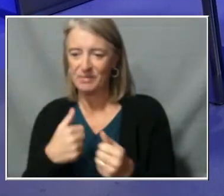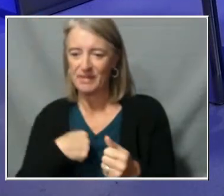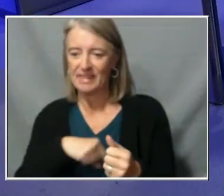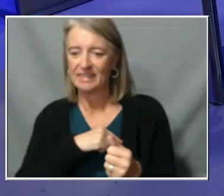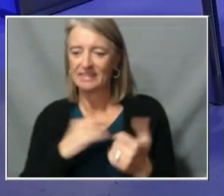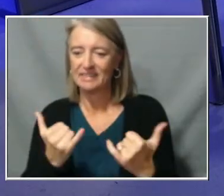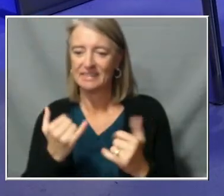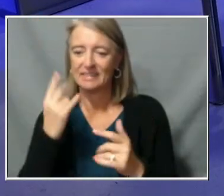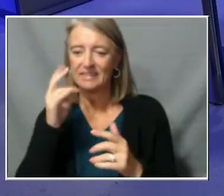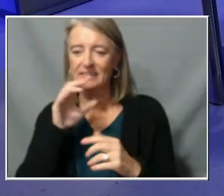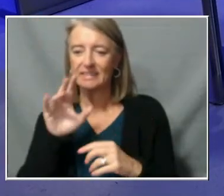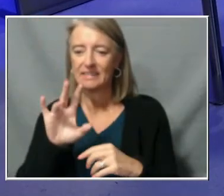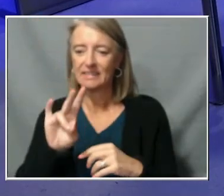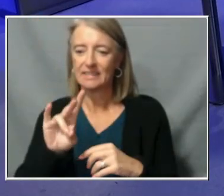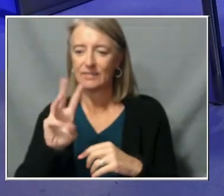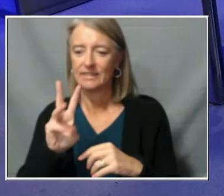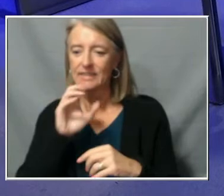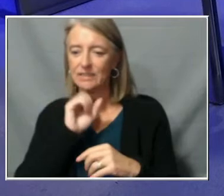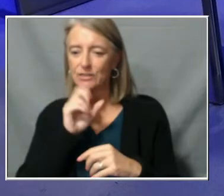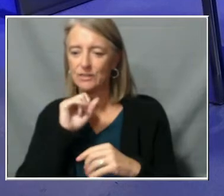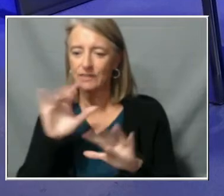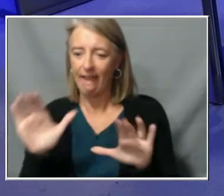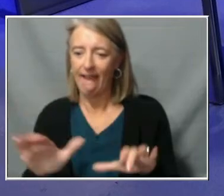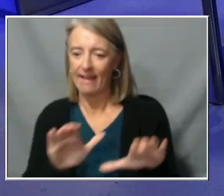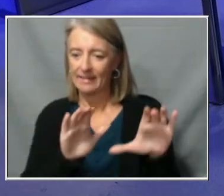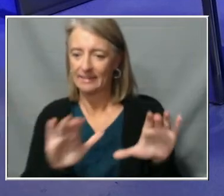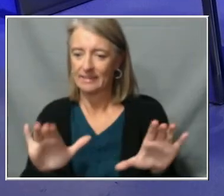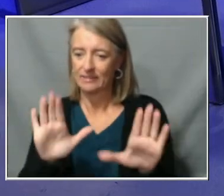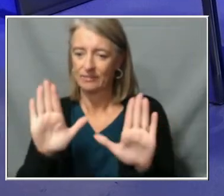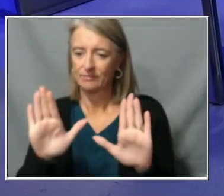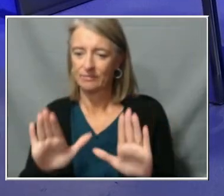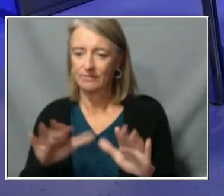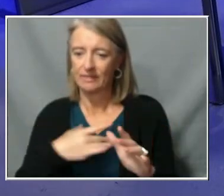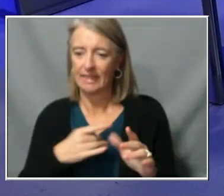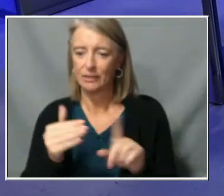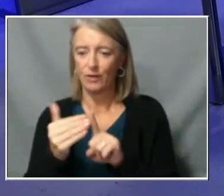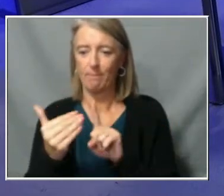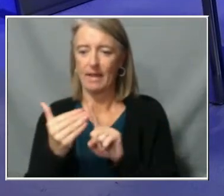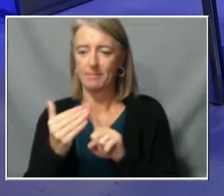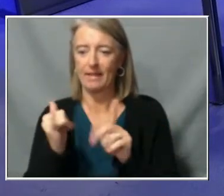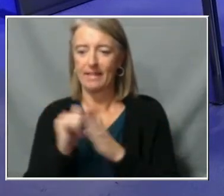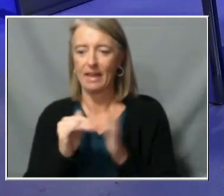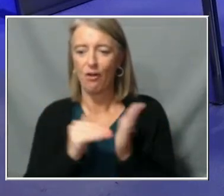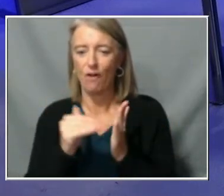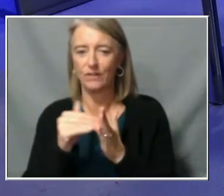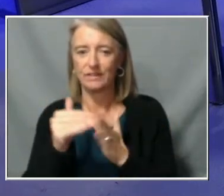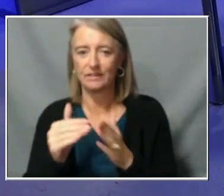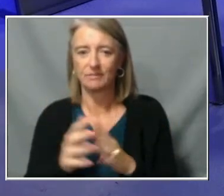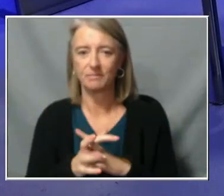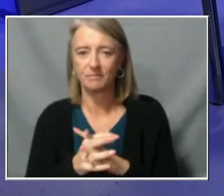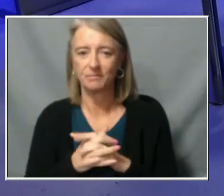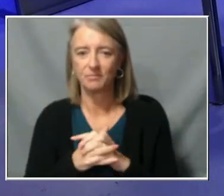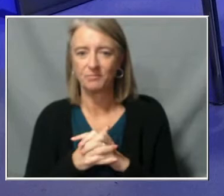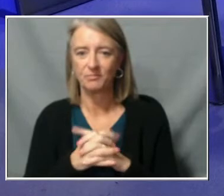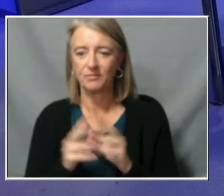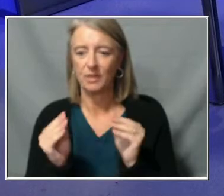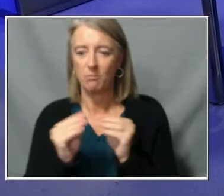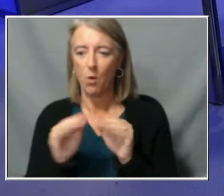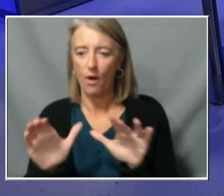years old. He is incredibly active, and you like to remind me of that quite often, yes, that yes. oftentimes you're more active than me. I